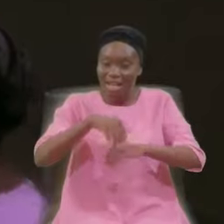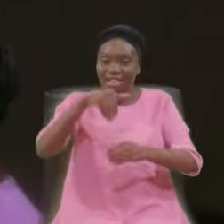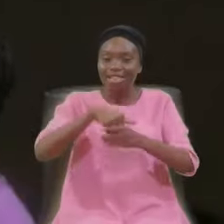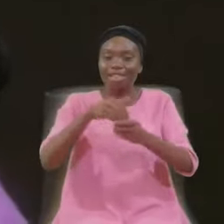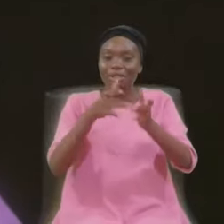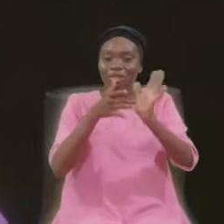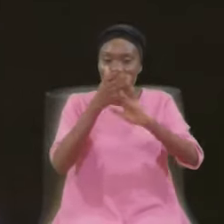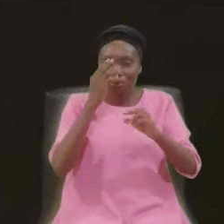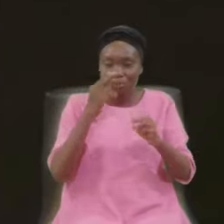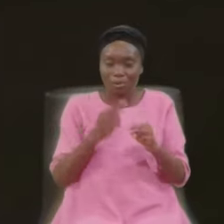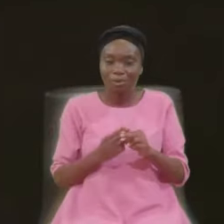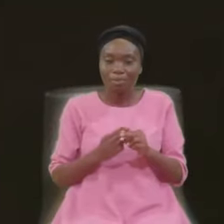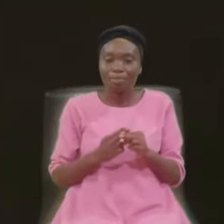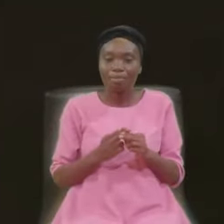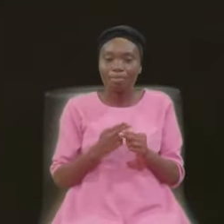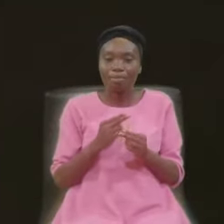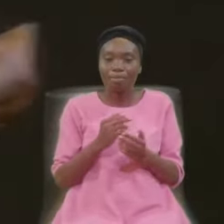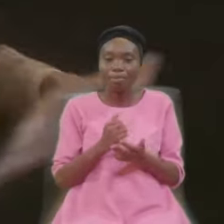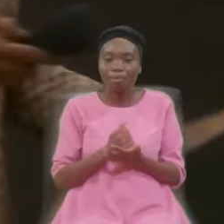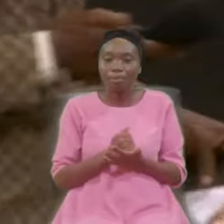Tonight is your night in Jesus' name.